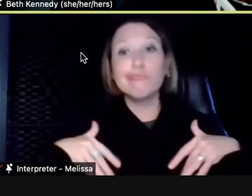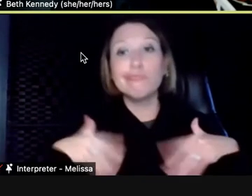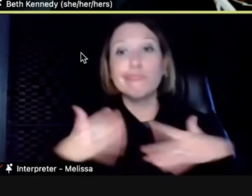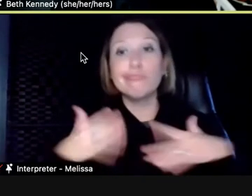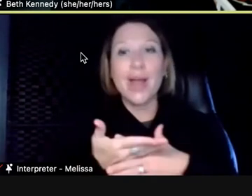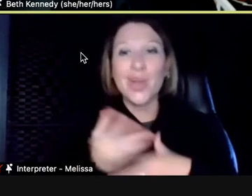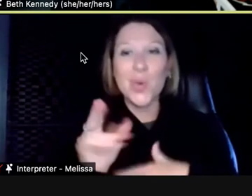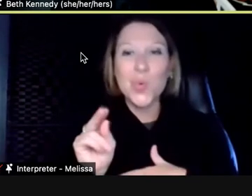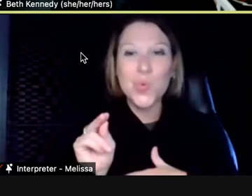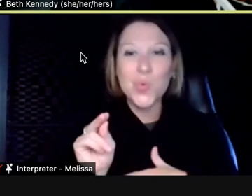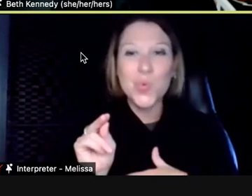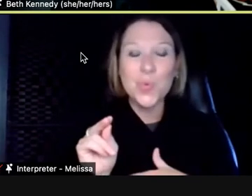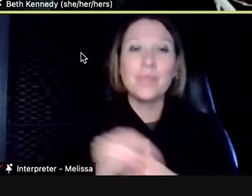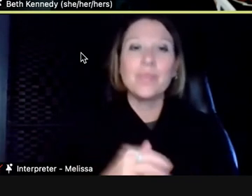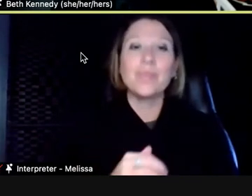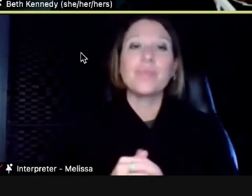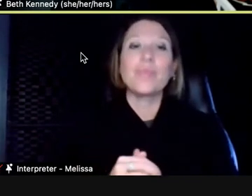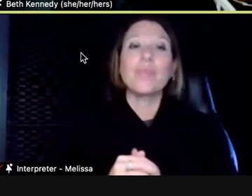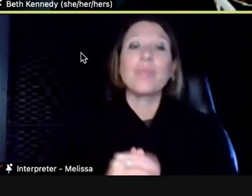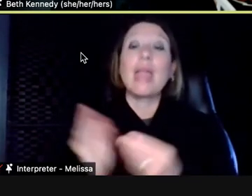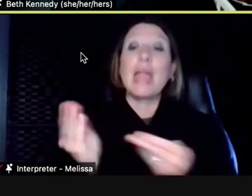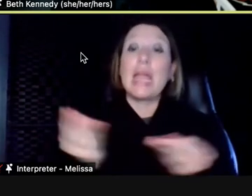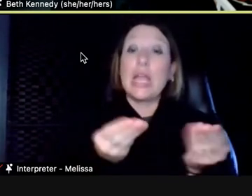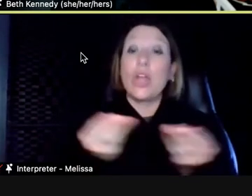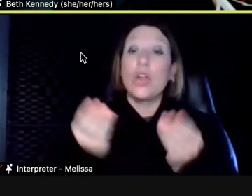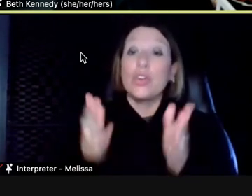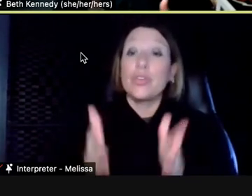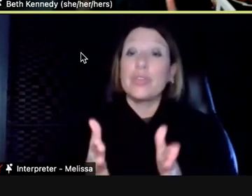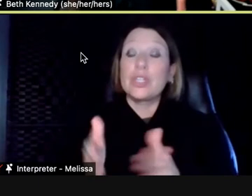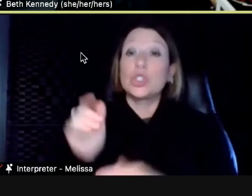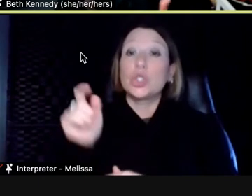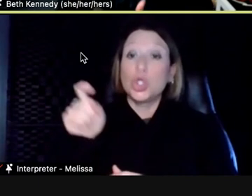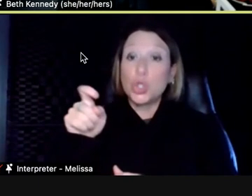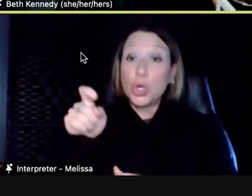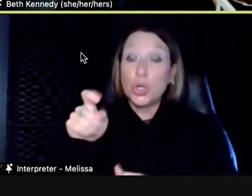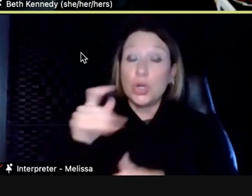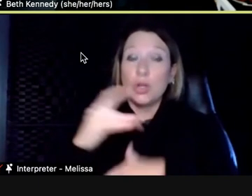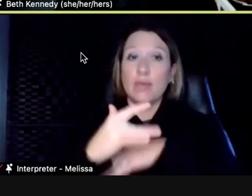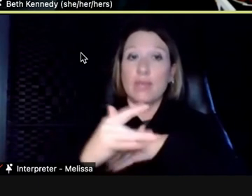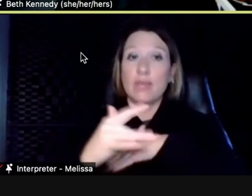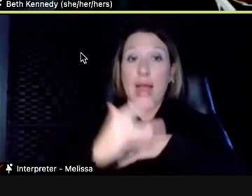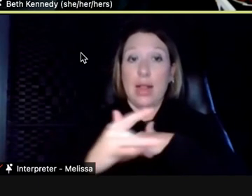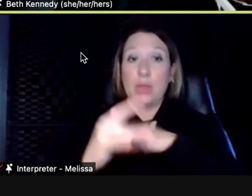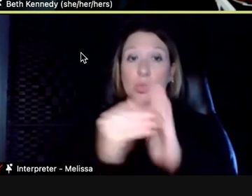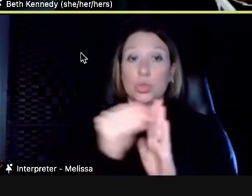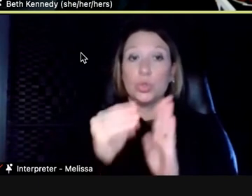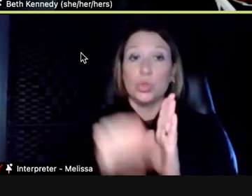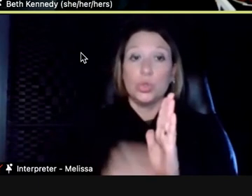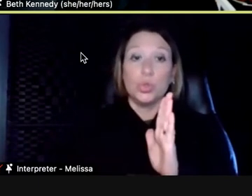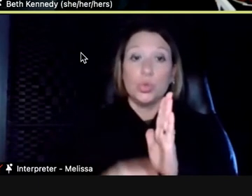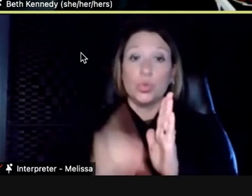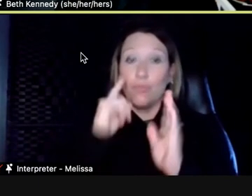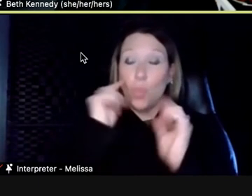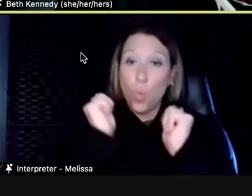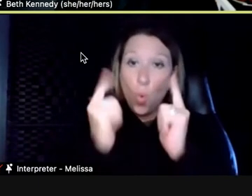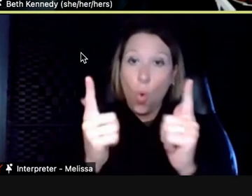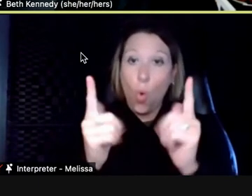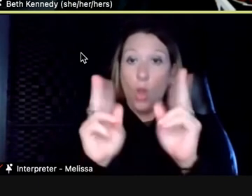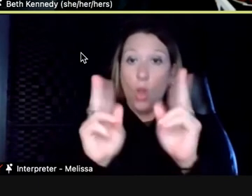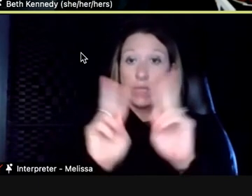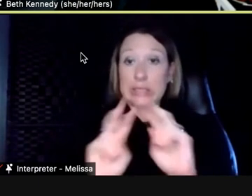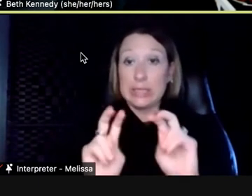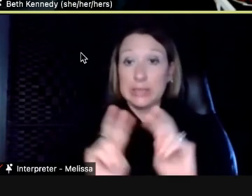So interveners should also be available to the student during all assessments, right? If